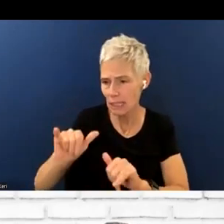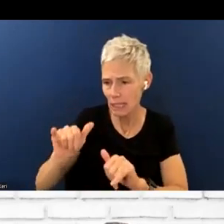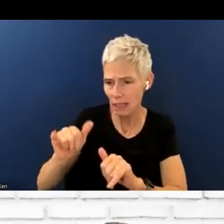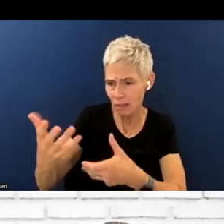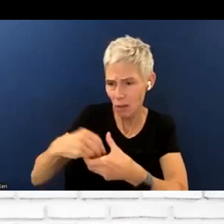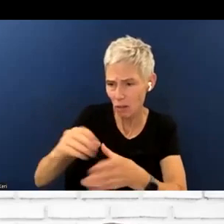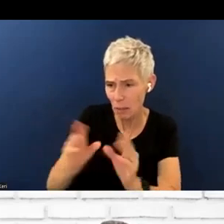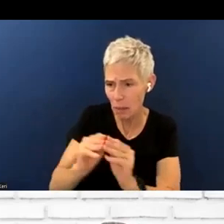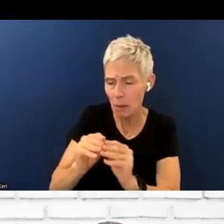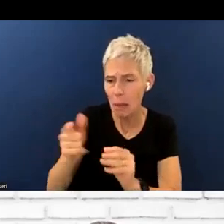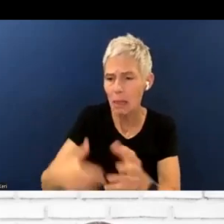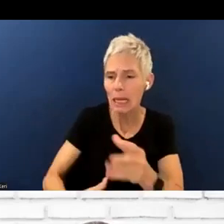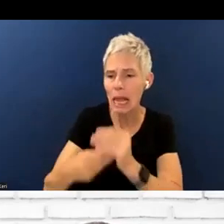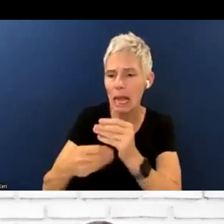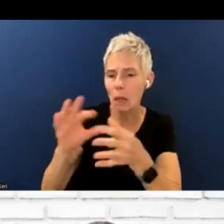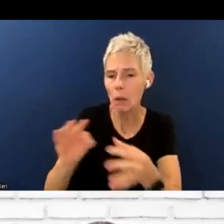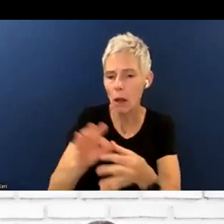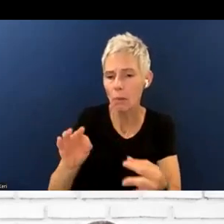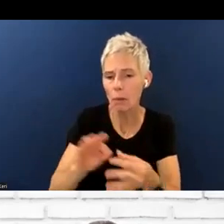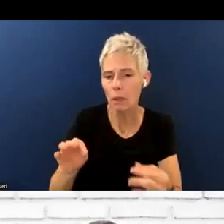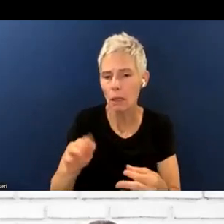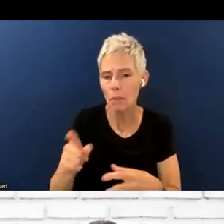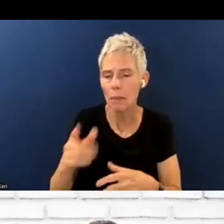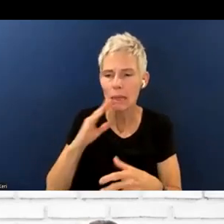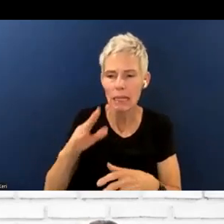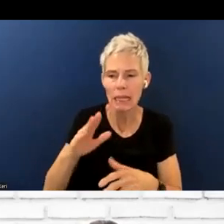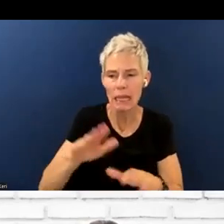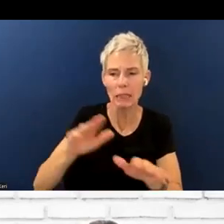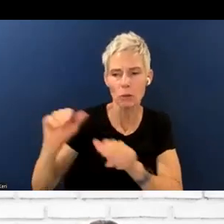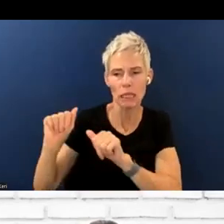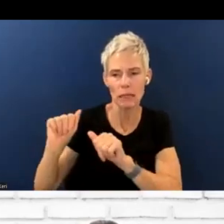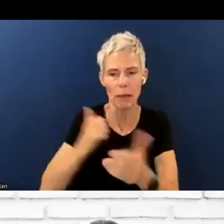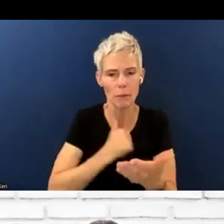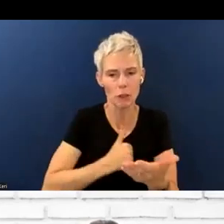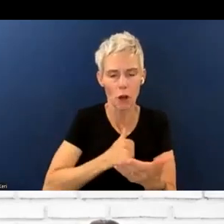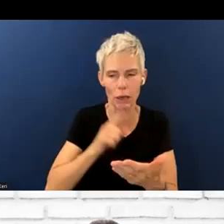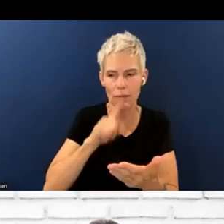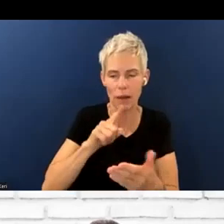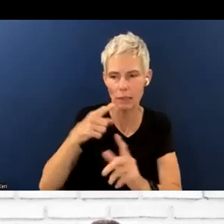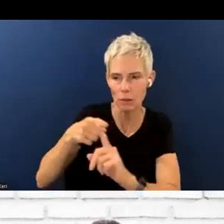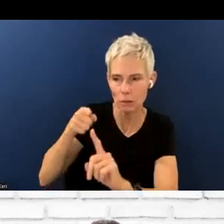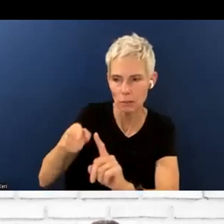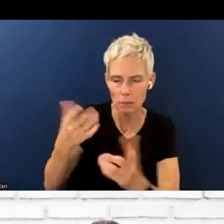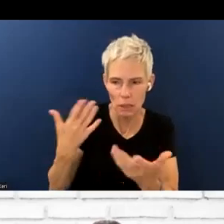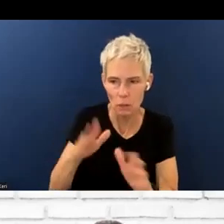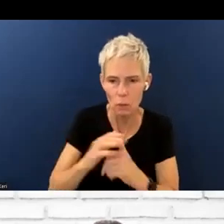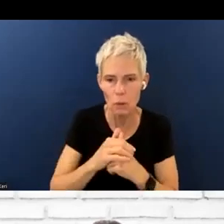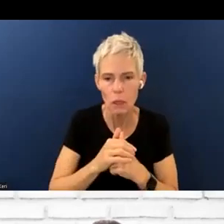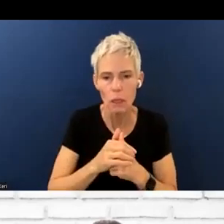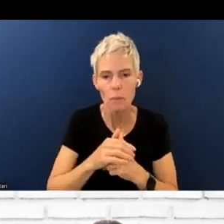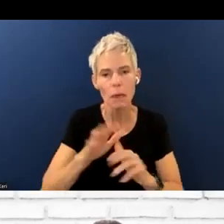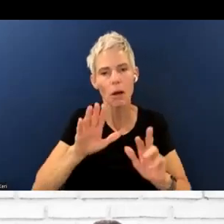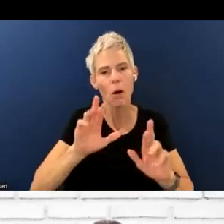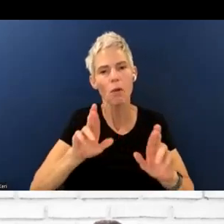a little bit of commentary to that. He might have dropped, so apologies if I'm putting him on the spot or he's not here at all. But I hope that